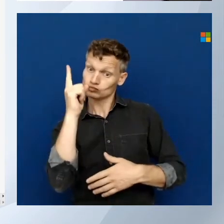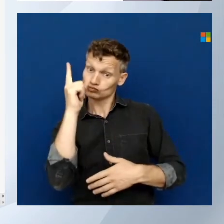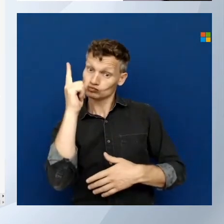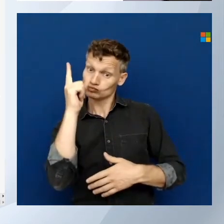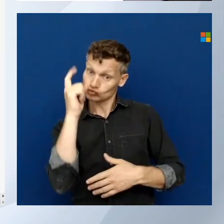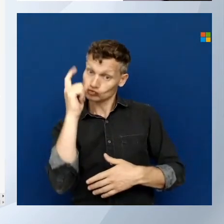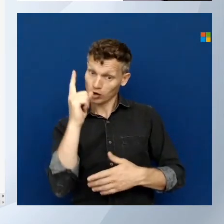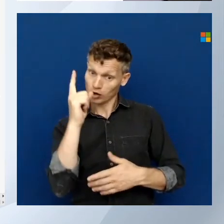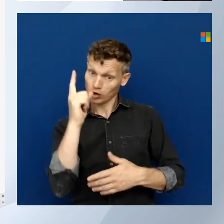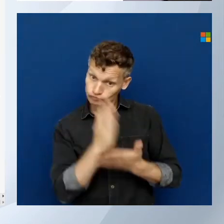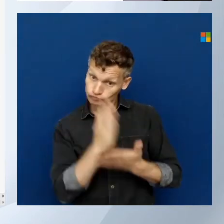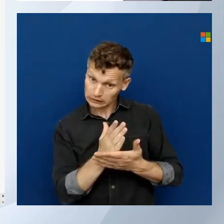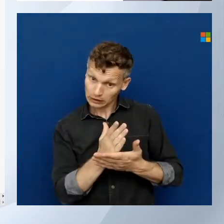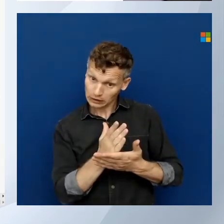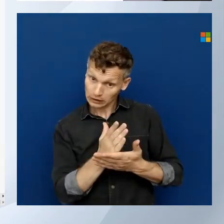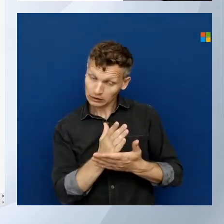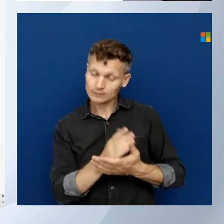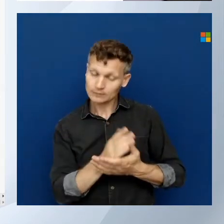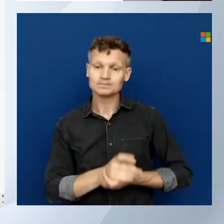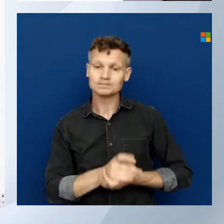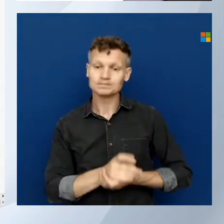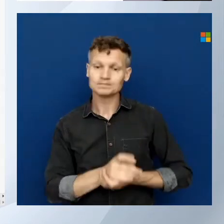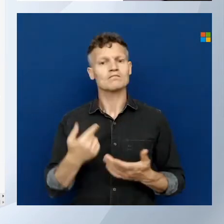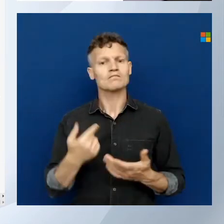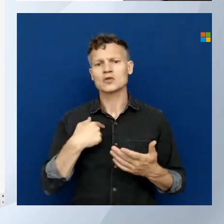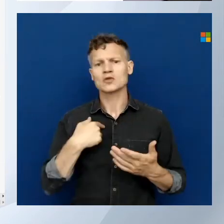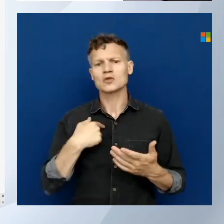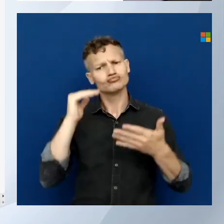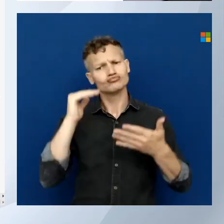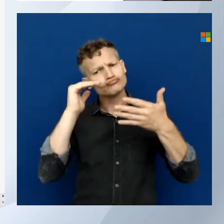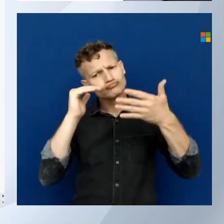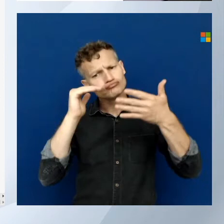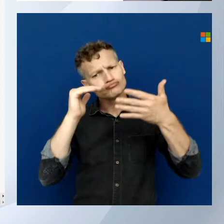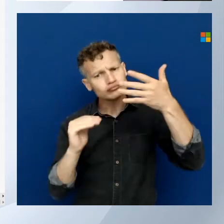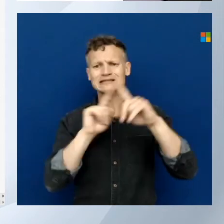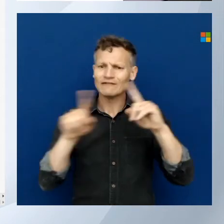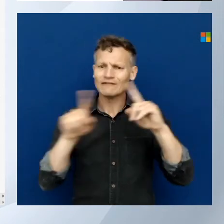all the different steps of my ARM template.